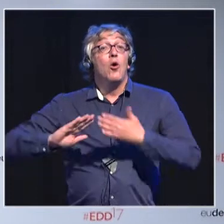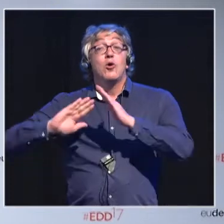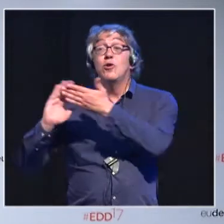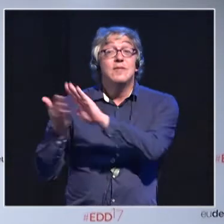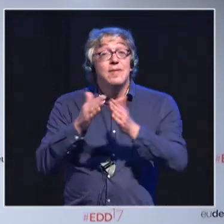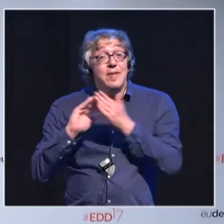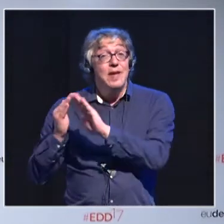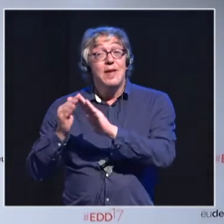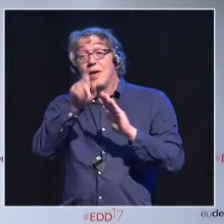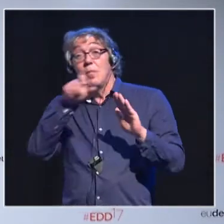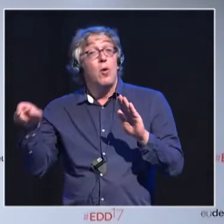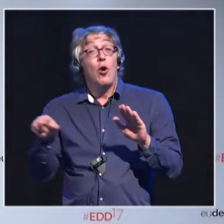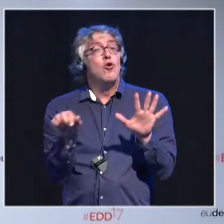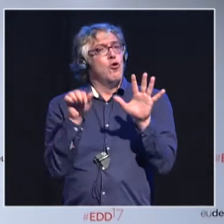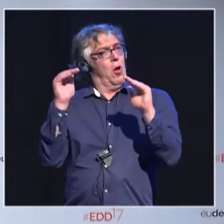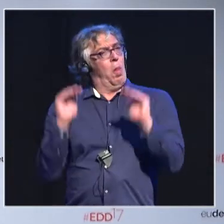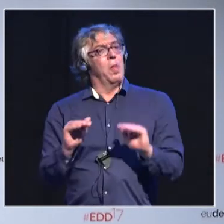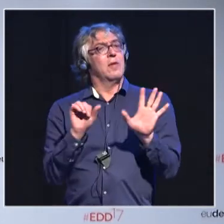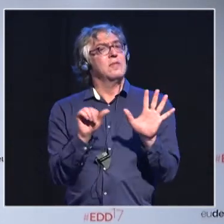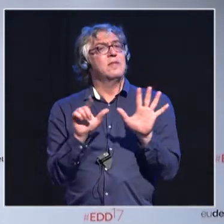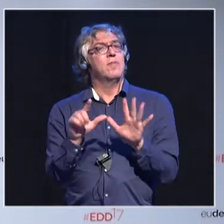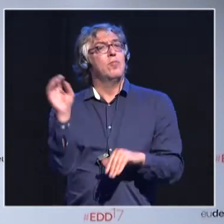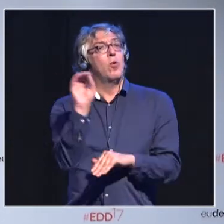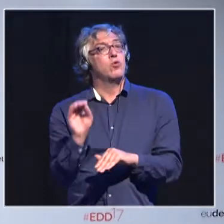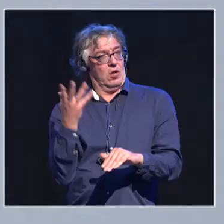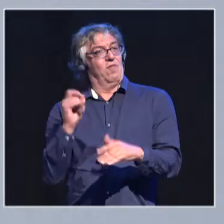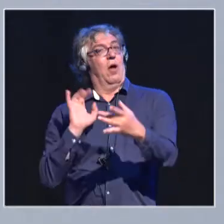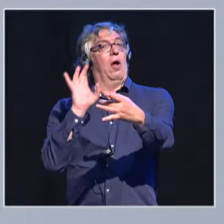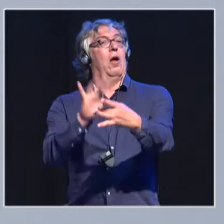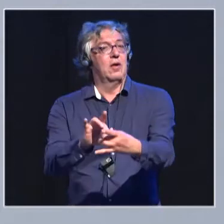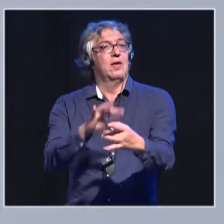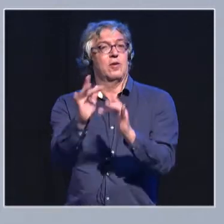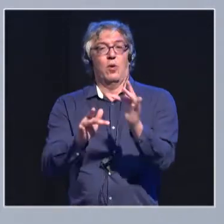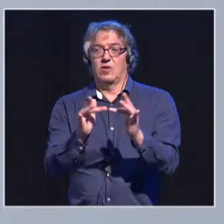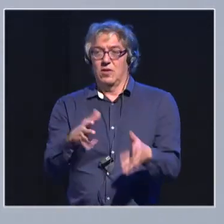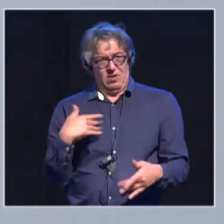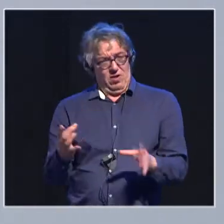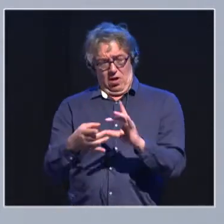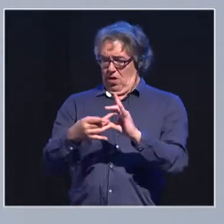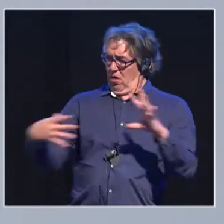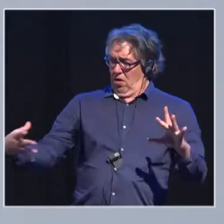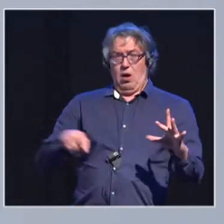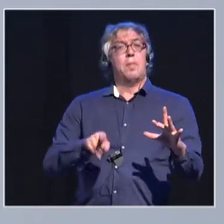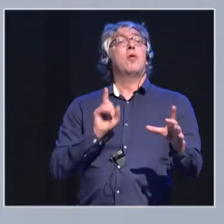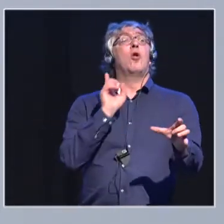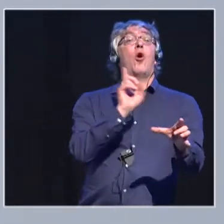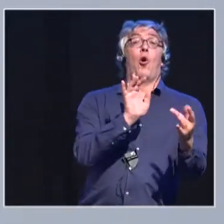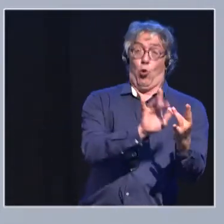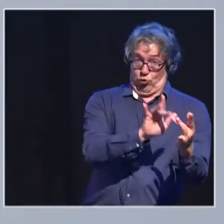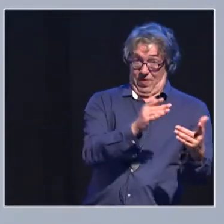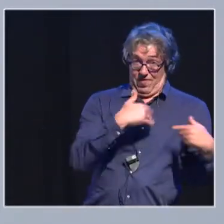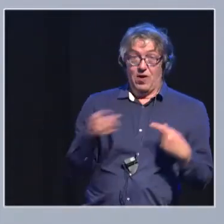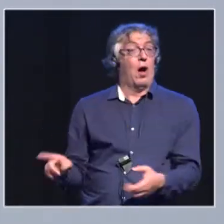population is connected. So what are the risks we see here between the connected and the unconnected, the divides between